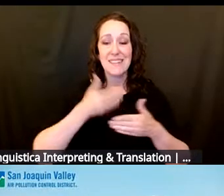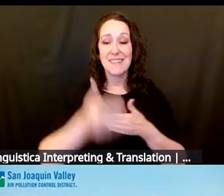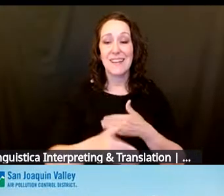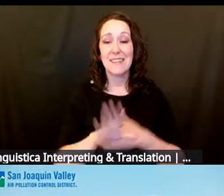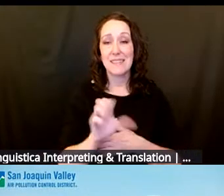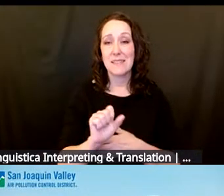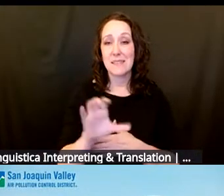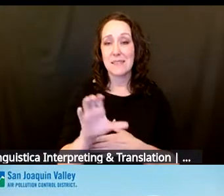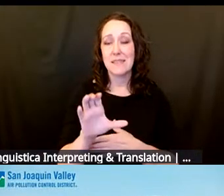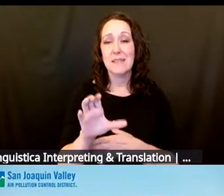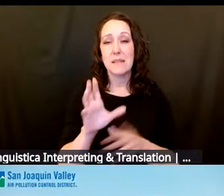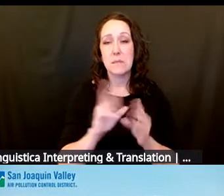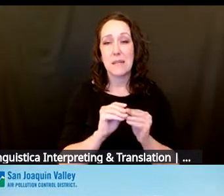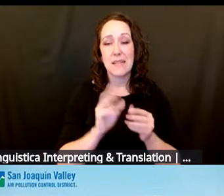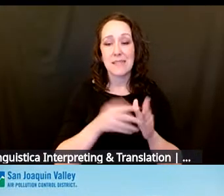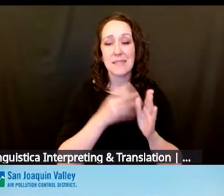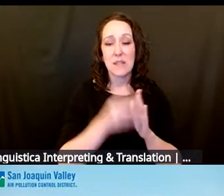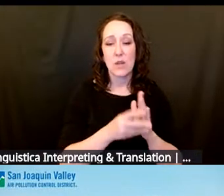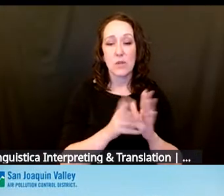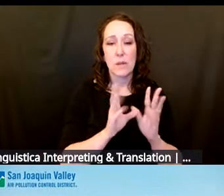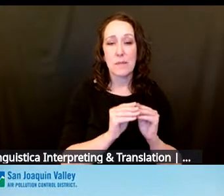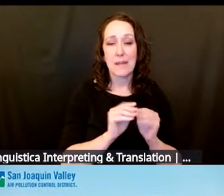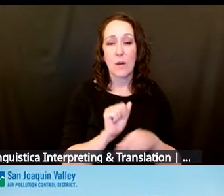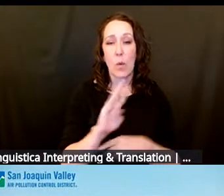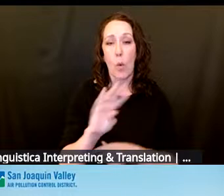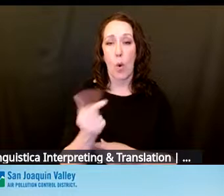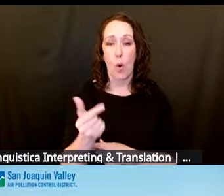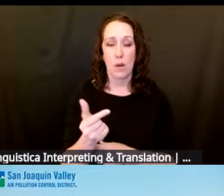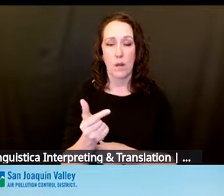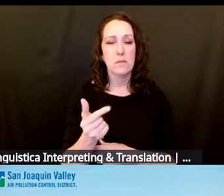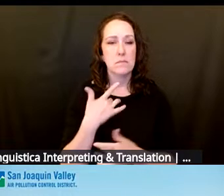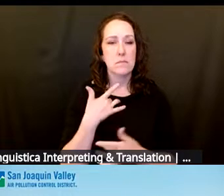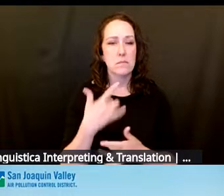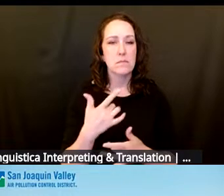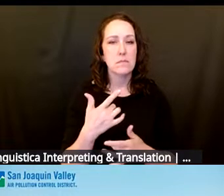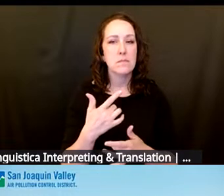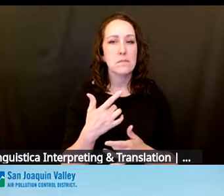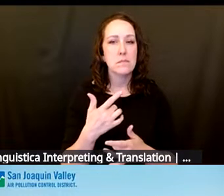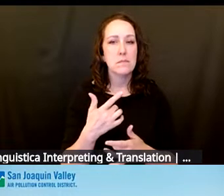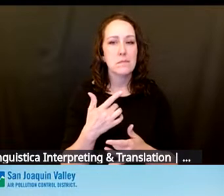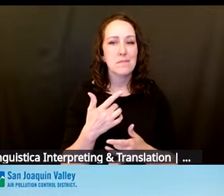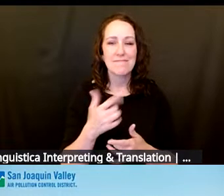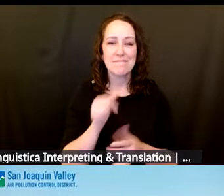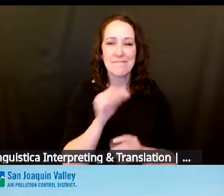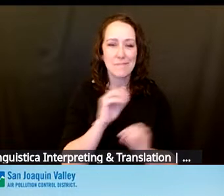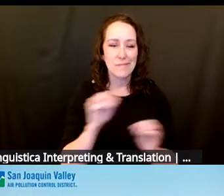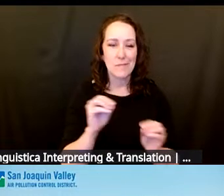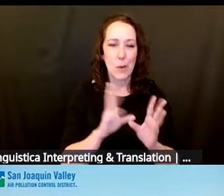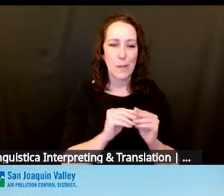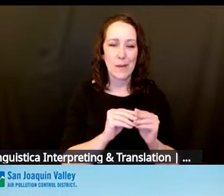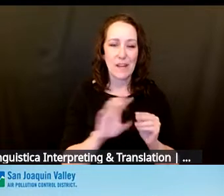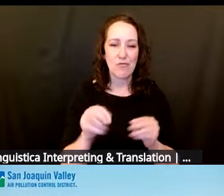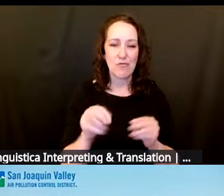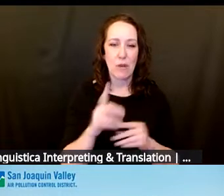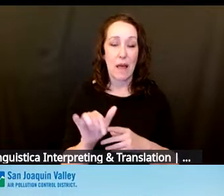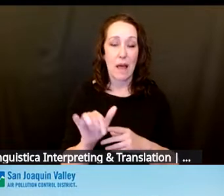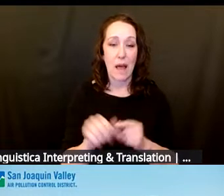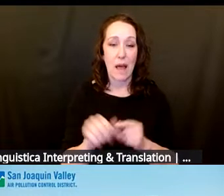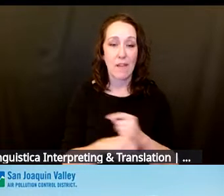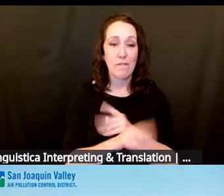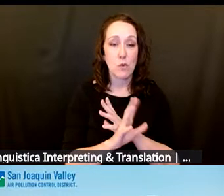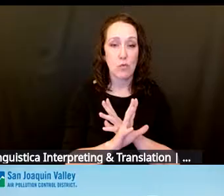is scheduled to meet in August, as we usually go dark in July. And so it is scheduled virtual via Zoom